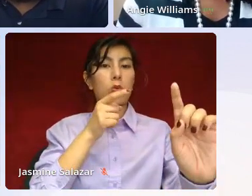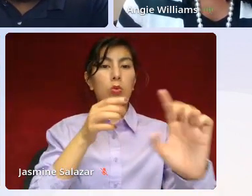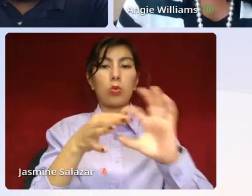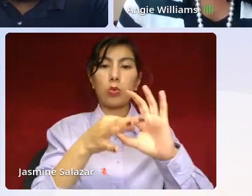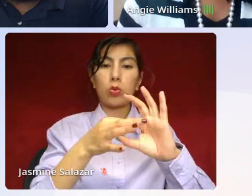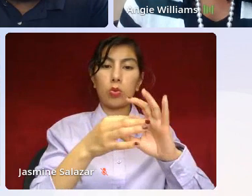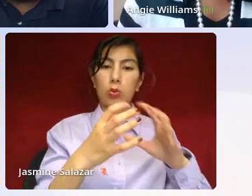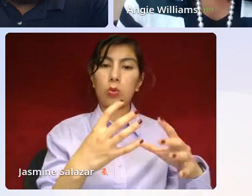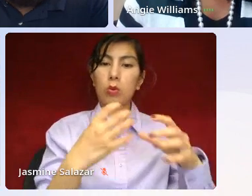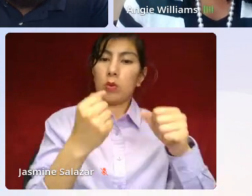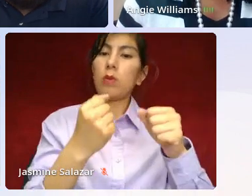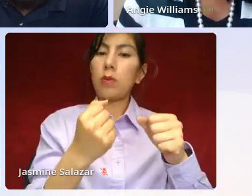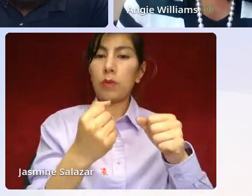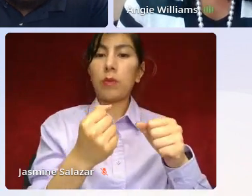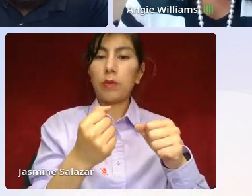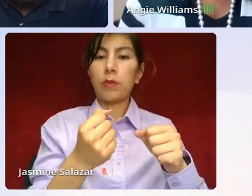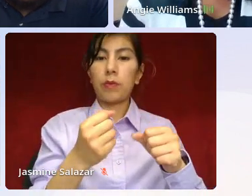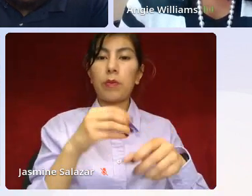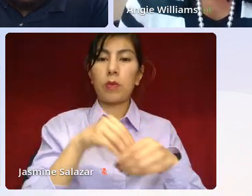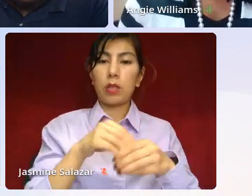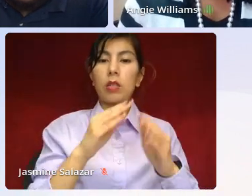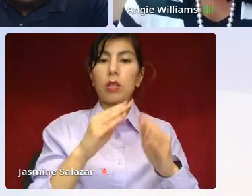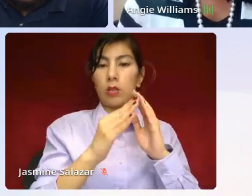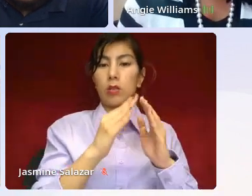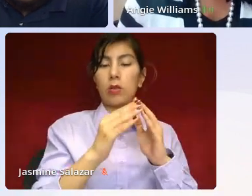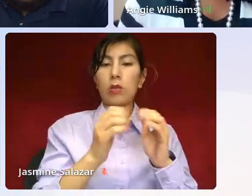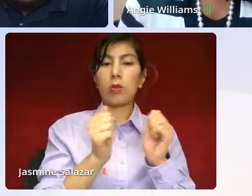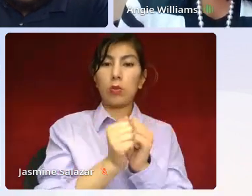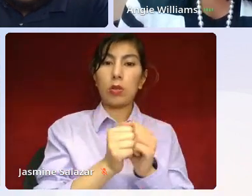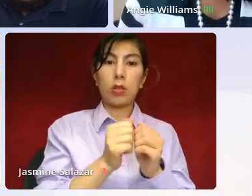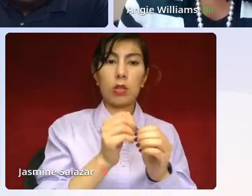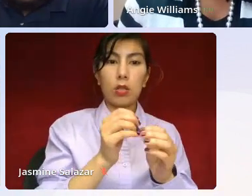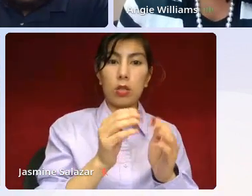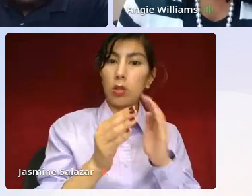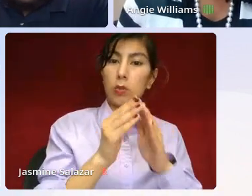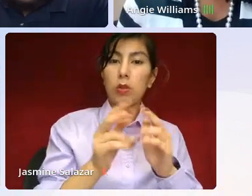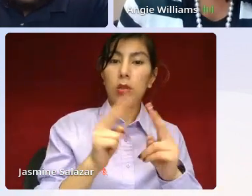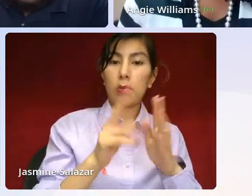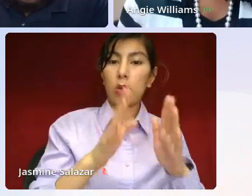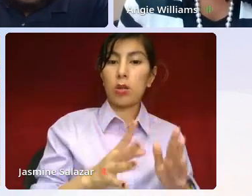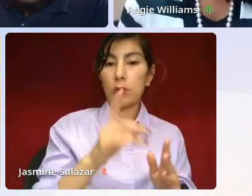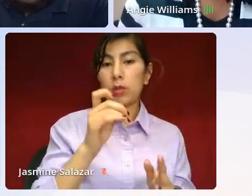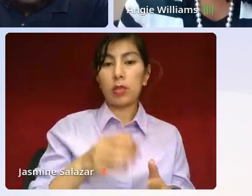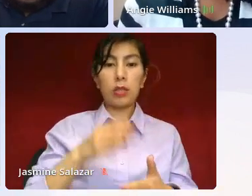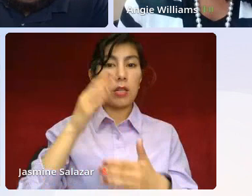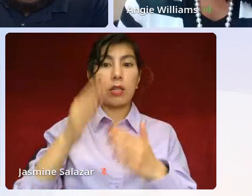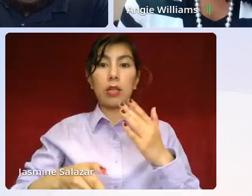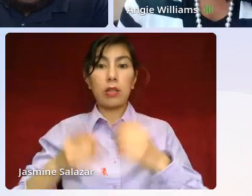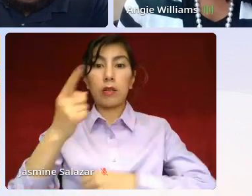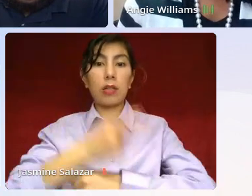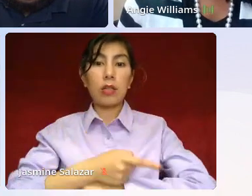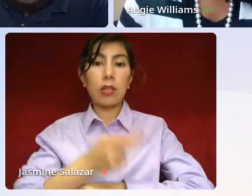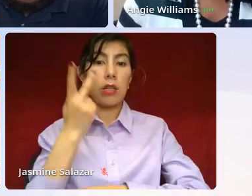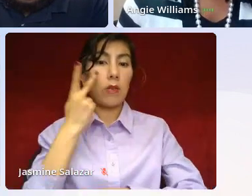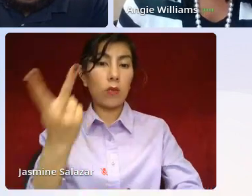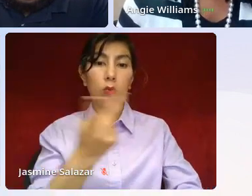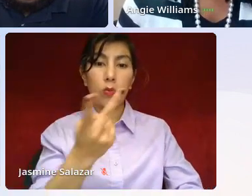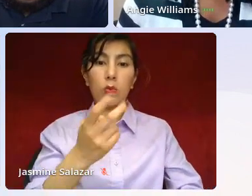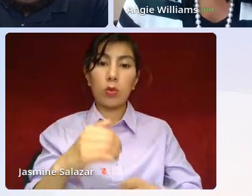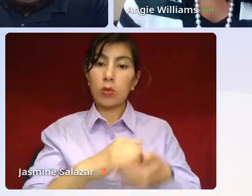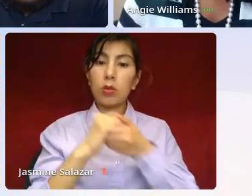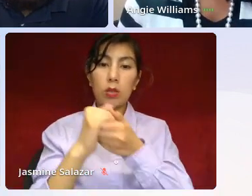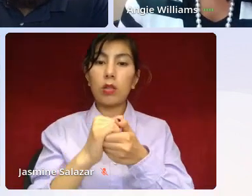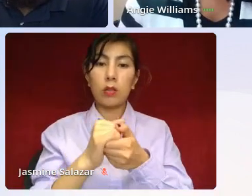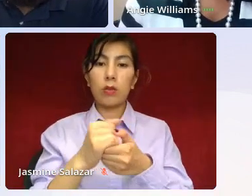the relationships in our communities with our community partners, because at the end of the day, if we work together, all of us win.